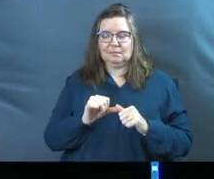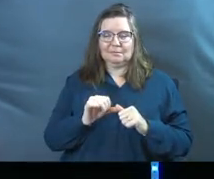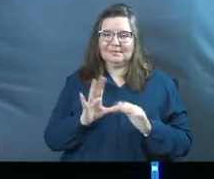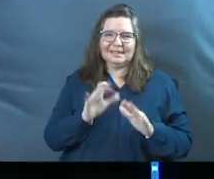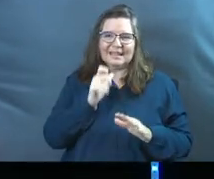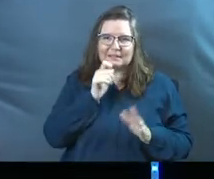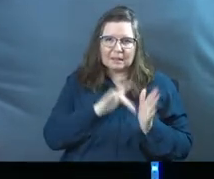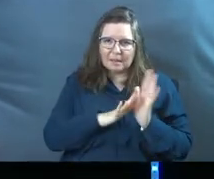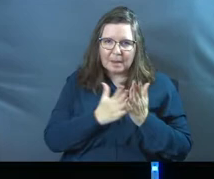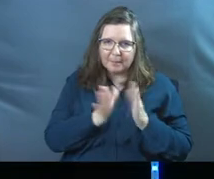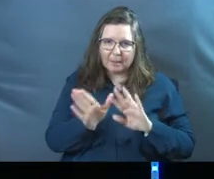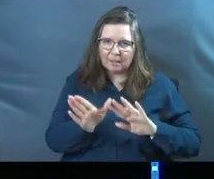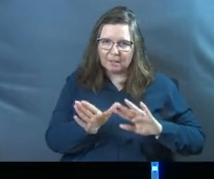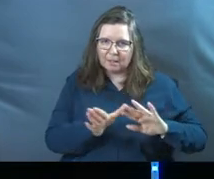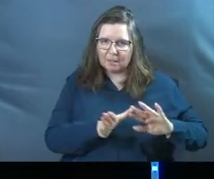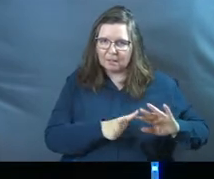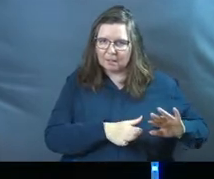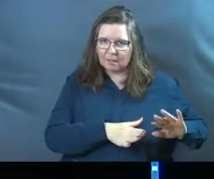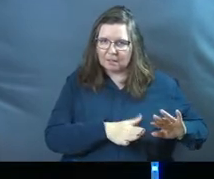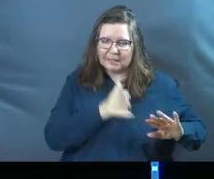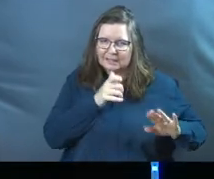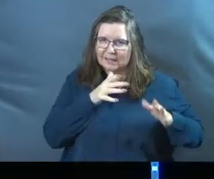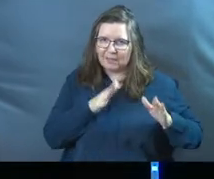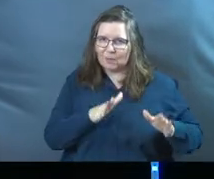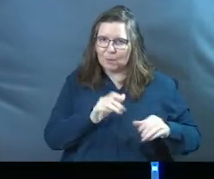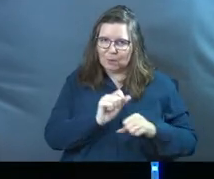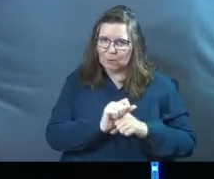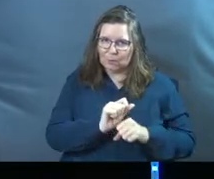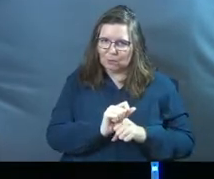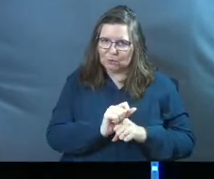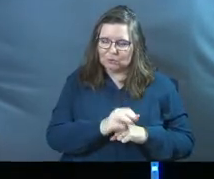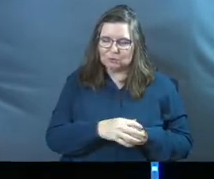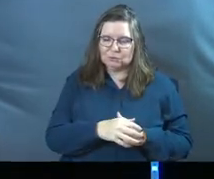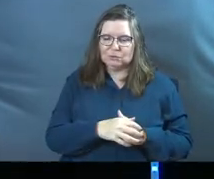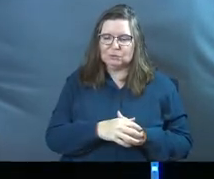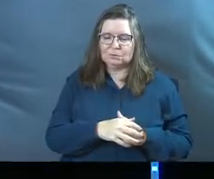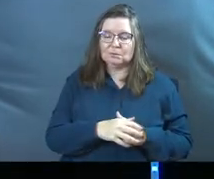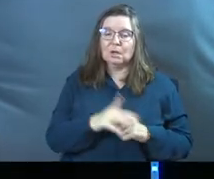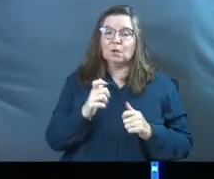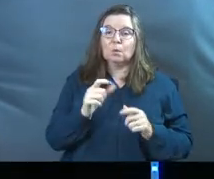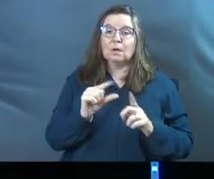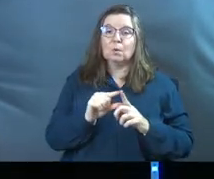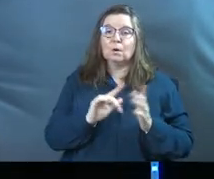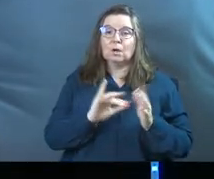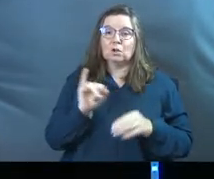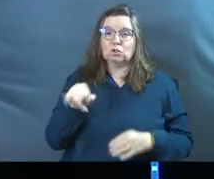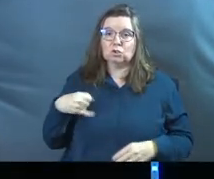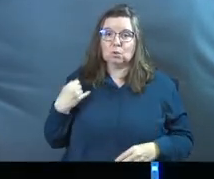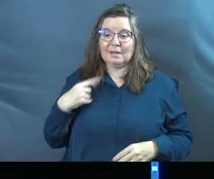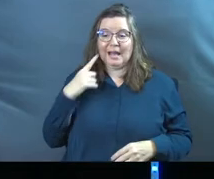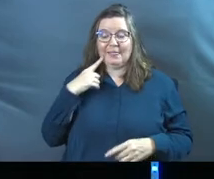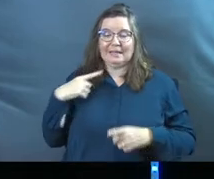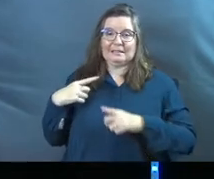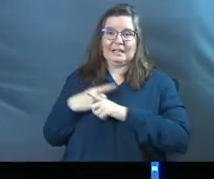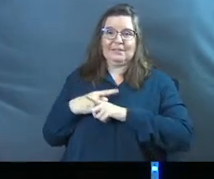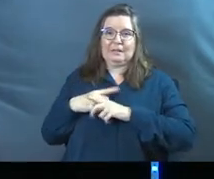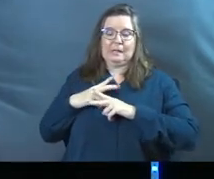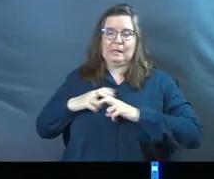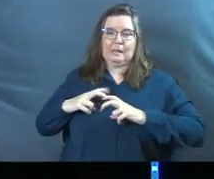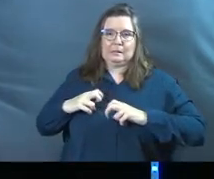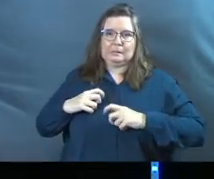And that's not the Bible. That's not the way that it works. Quick word on Joseph. I think he's a conflicted guy